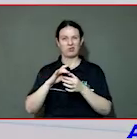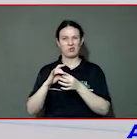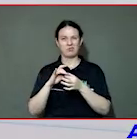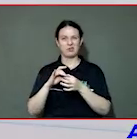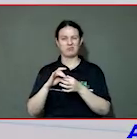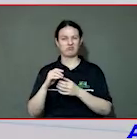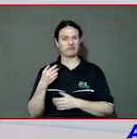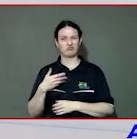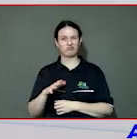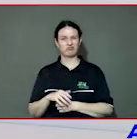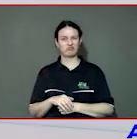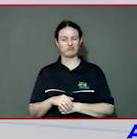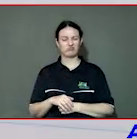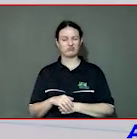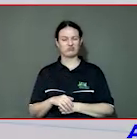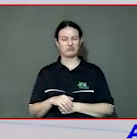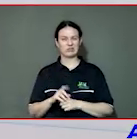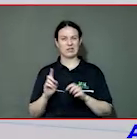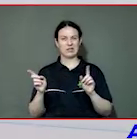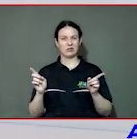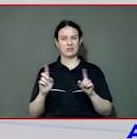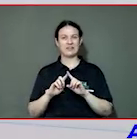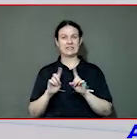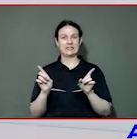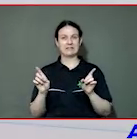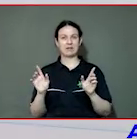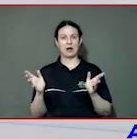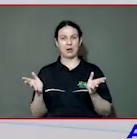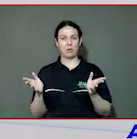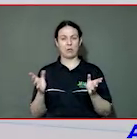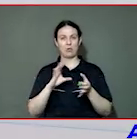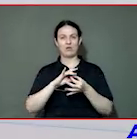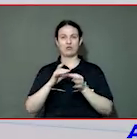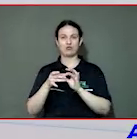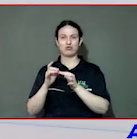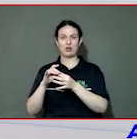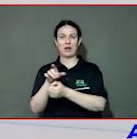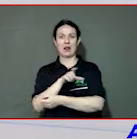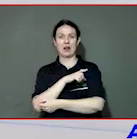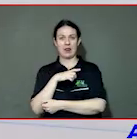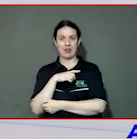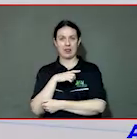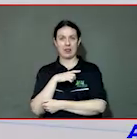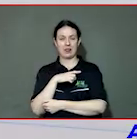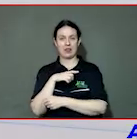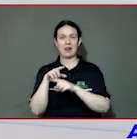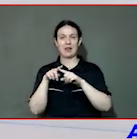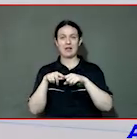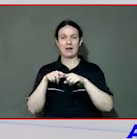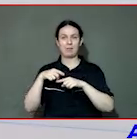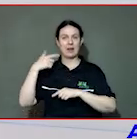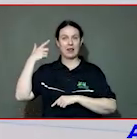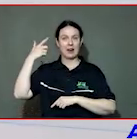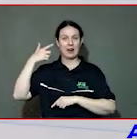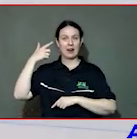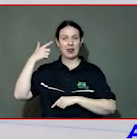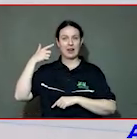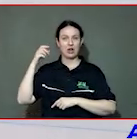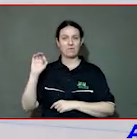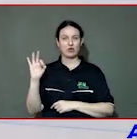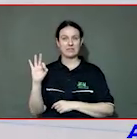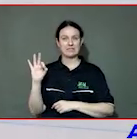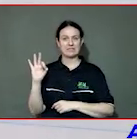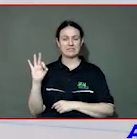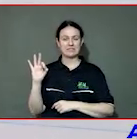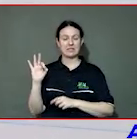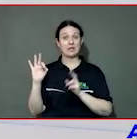that. I'm interested about the chain length, and that is about London forces. But now